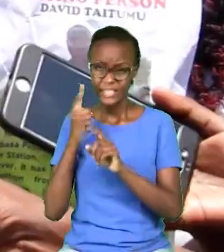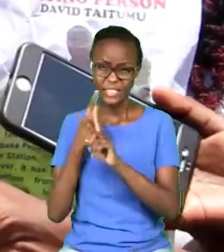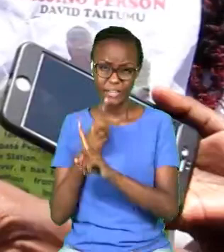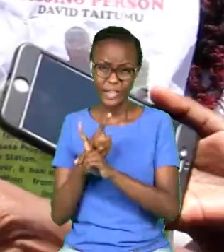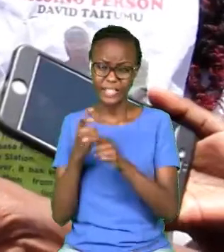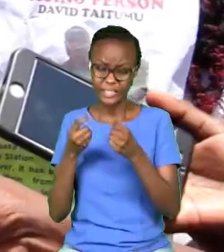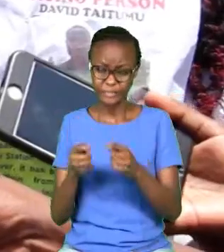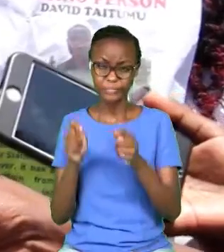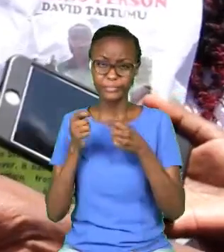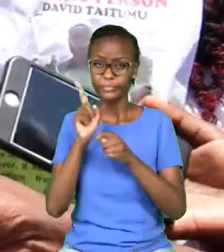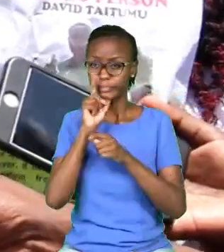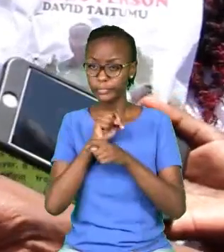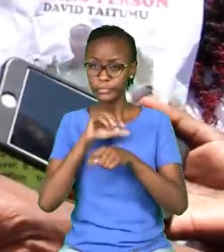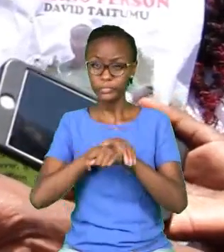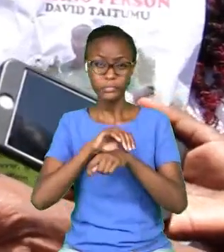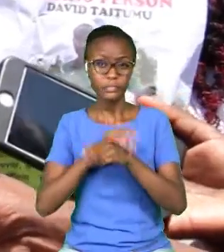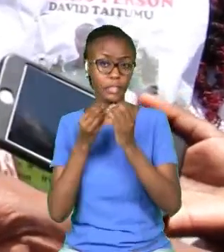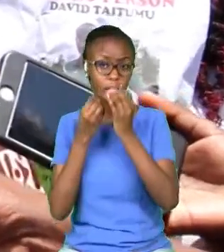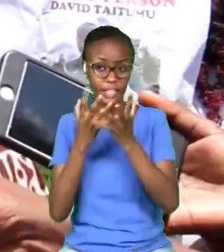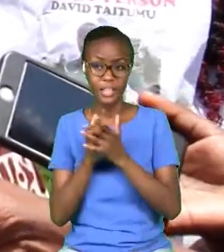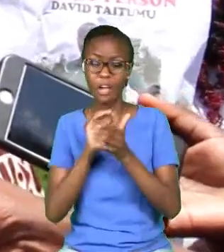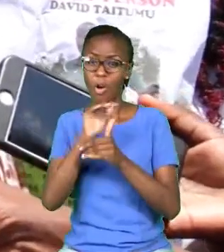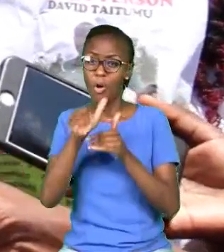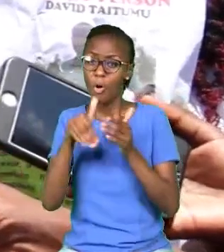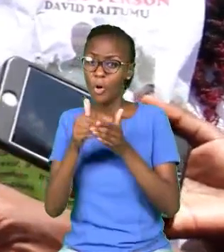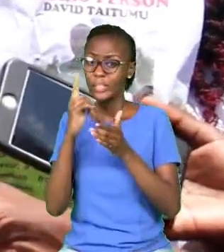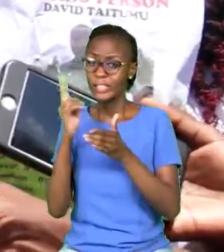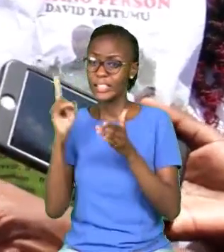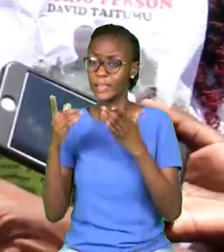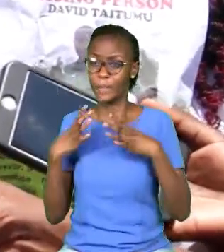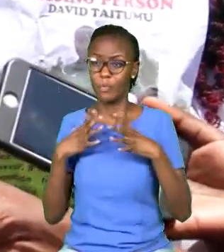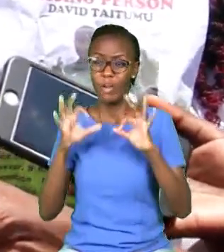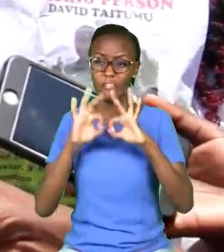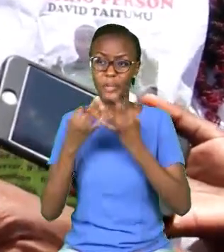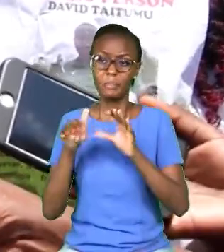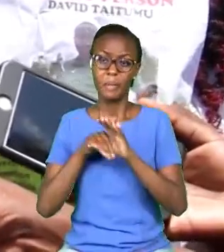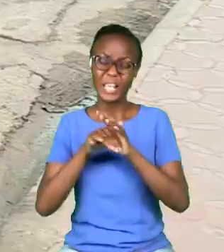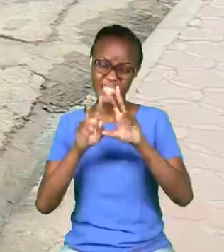have tried to get an answer. Hawa wote familia wako hapa, they are all searching for